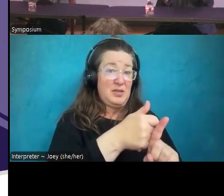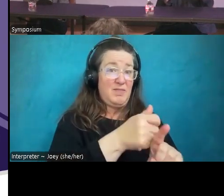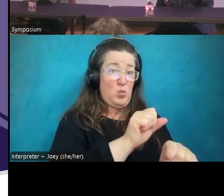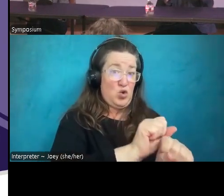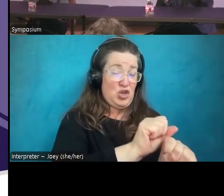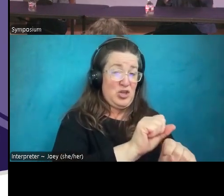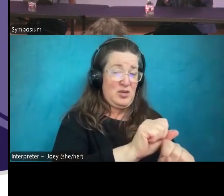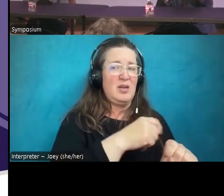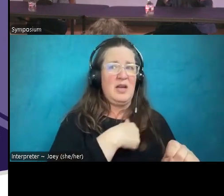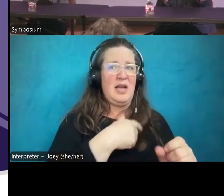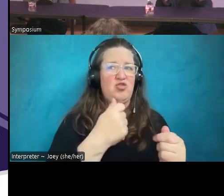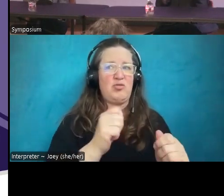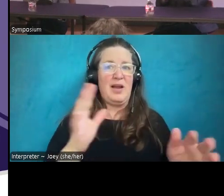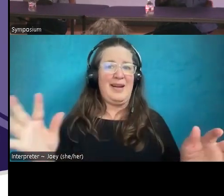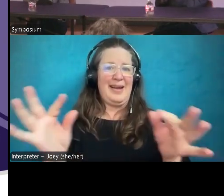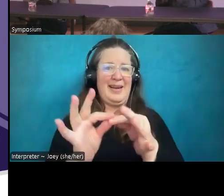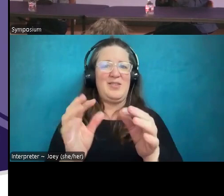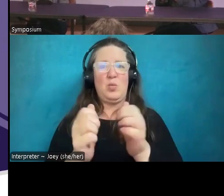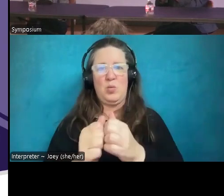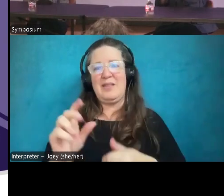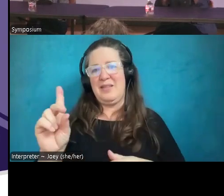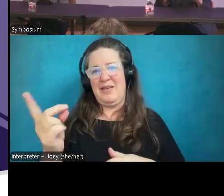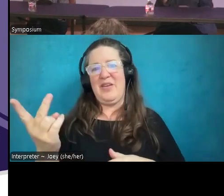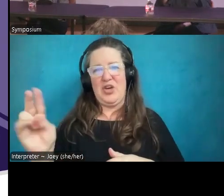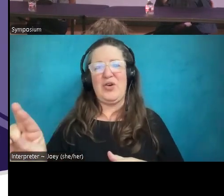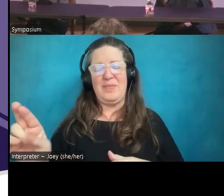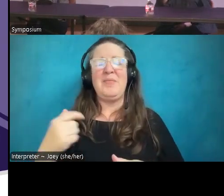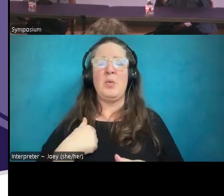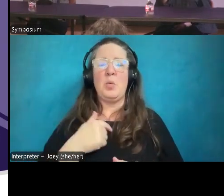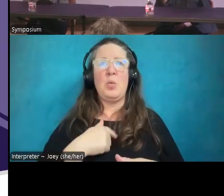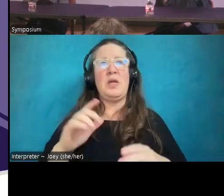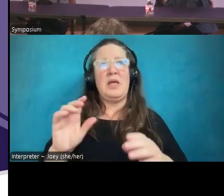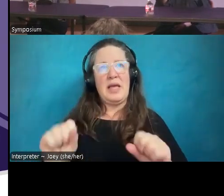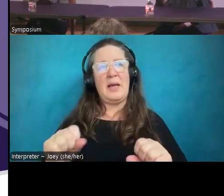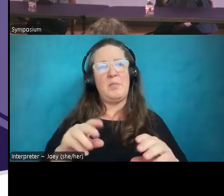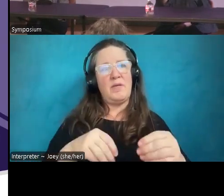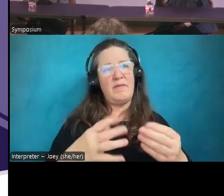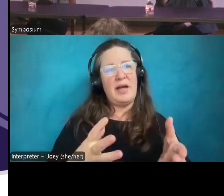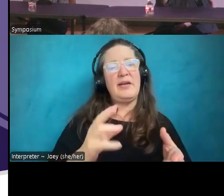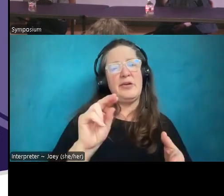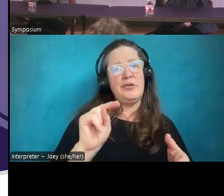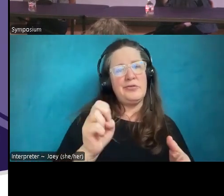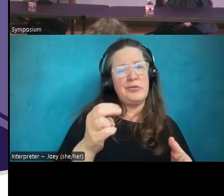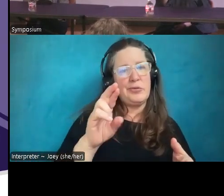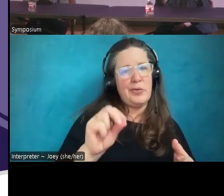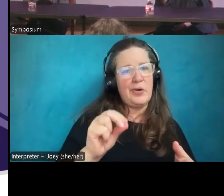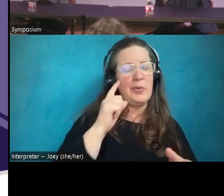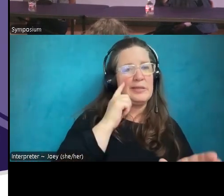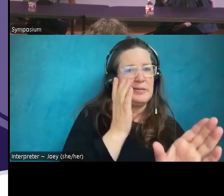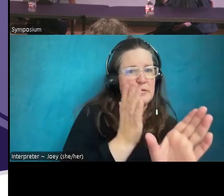counselor in, because we can, along with neuropsych evaluation data, come up with some recommendations for